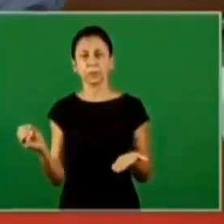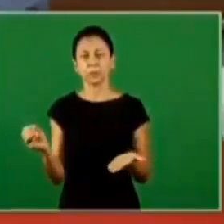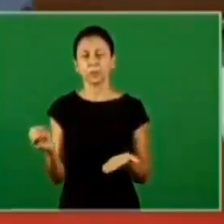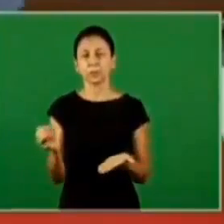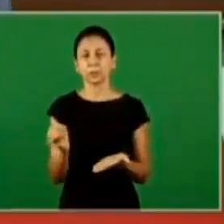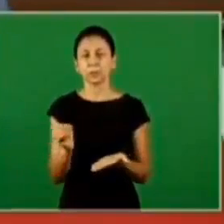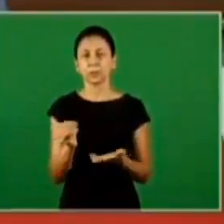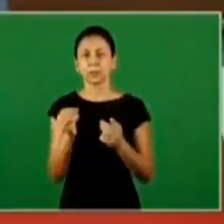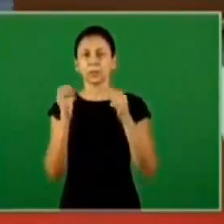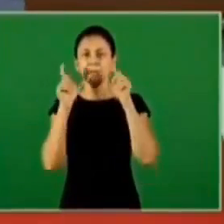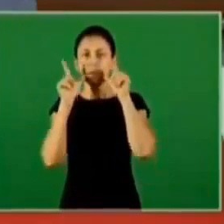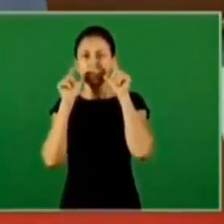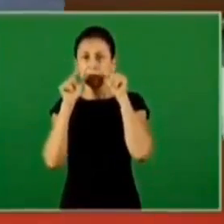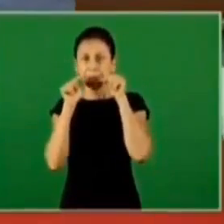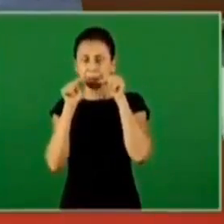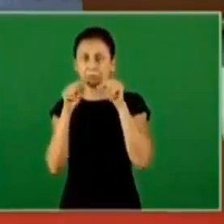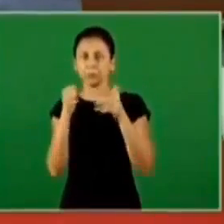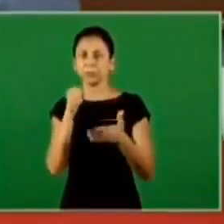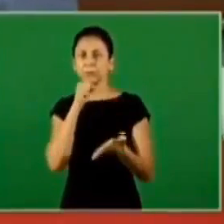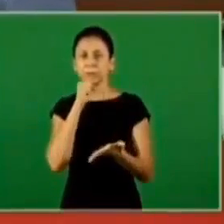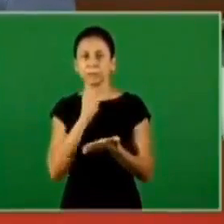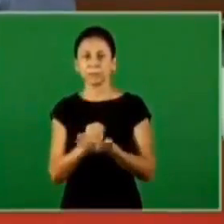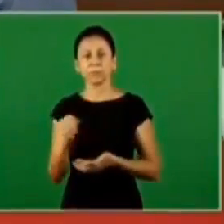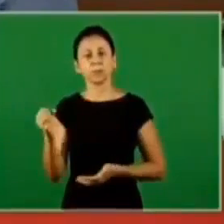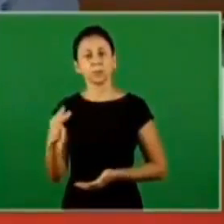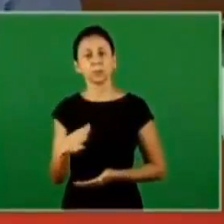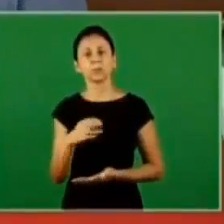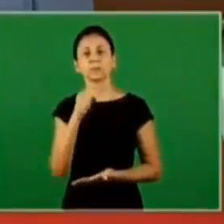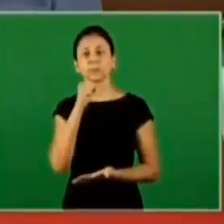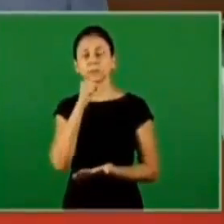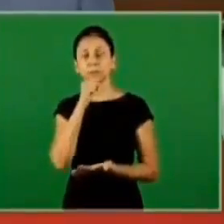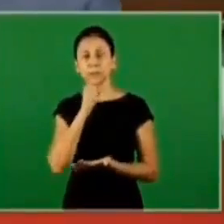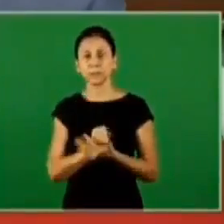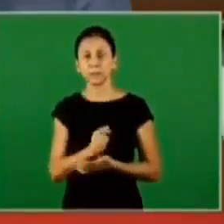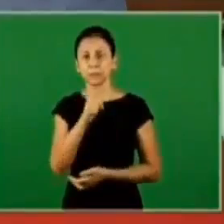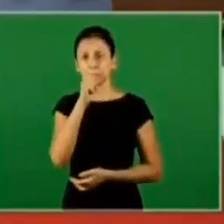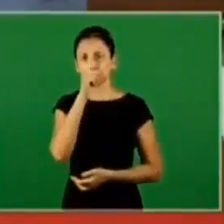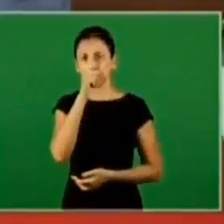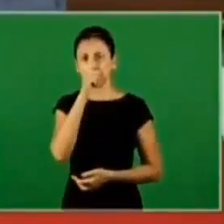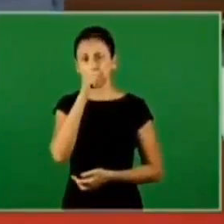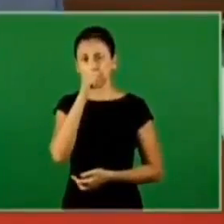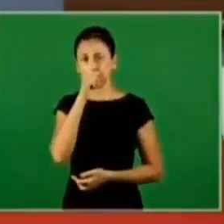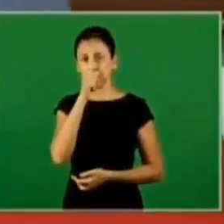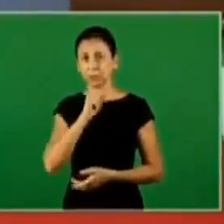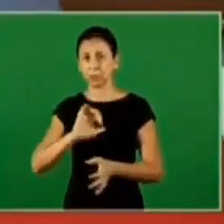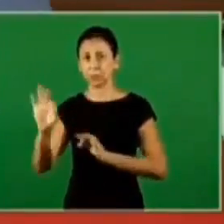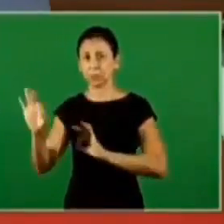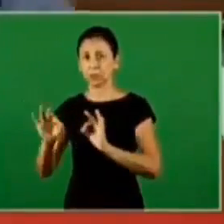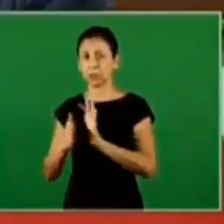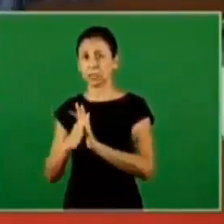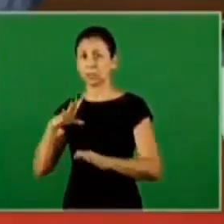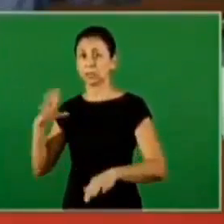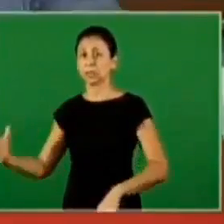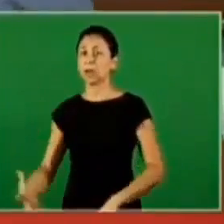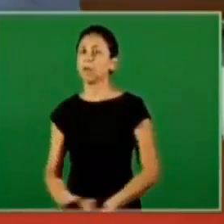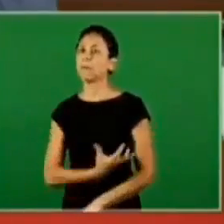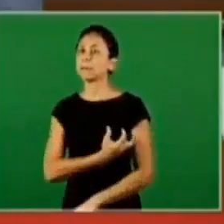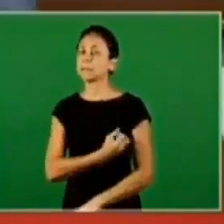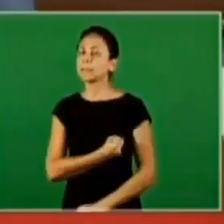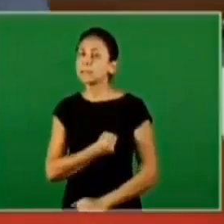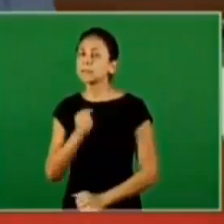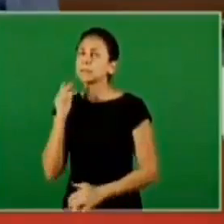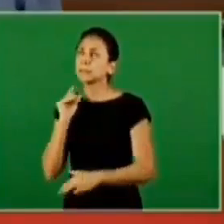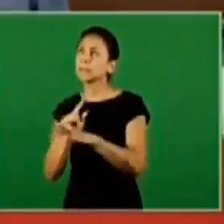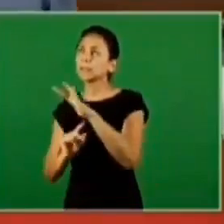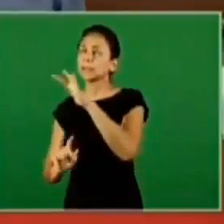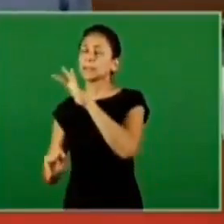New Testament is in Greek. So this light is going to turn off. And this is the light that will never turn off. Because it's not a